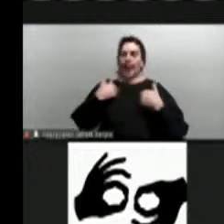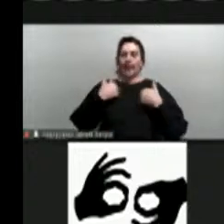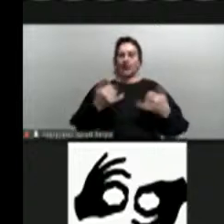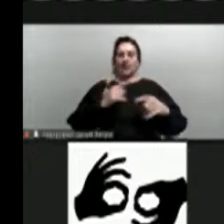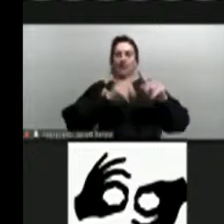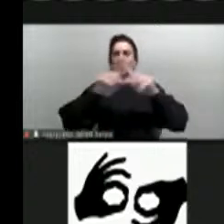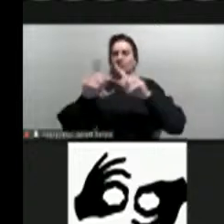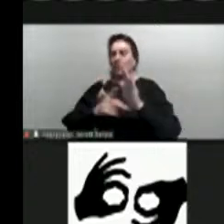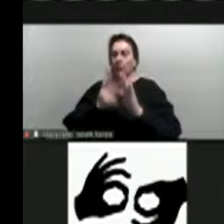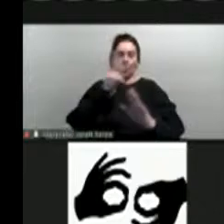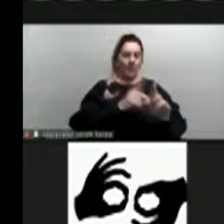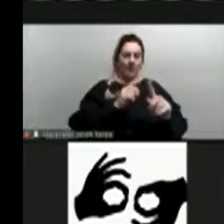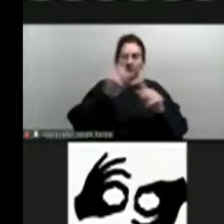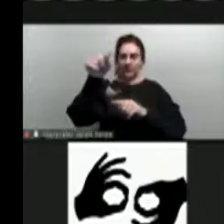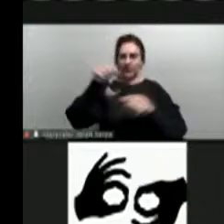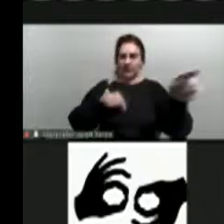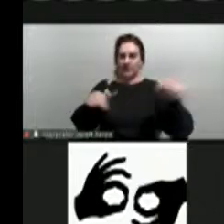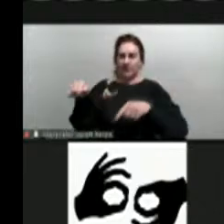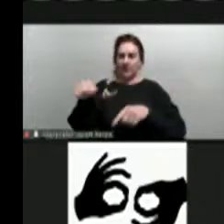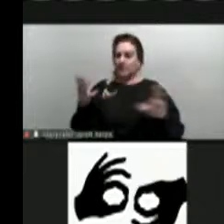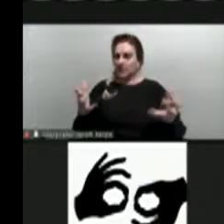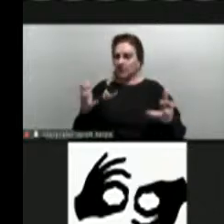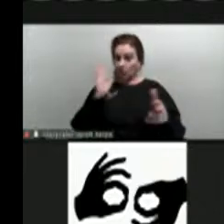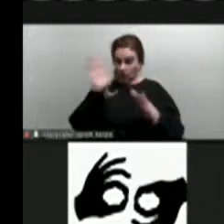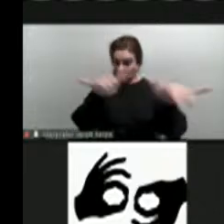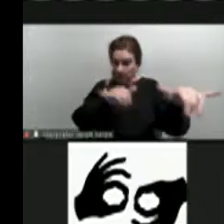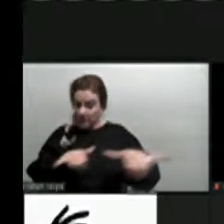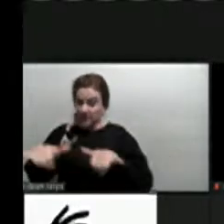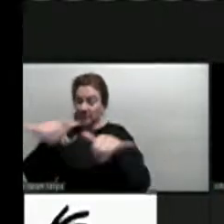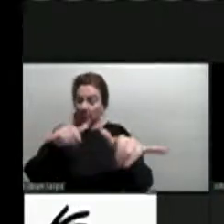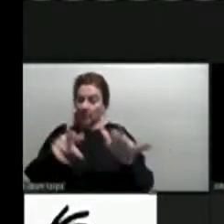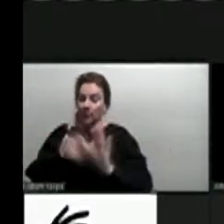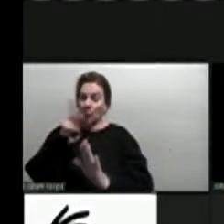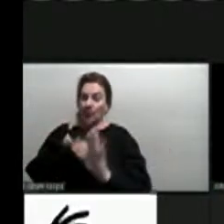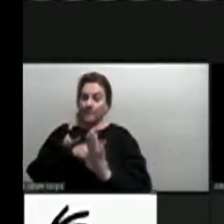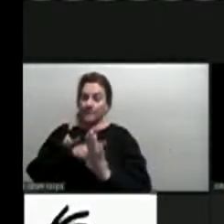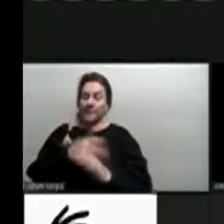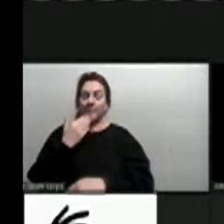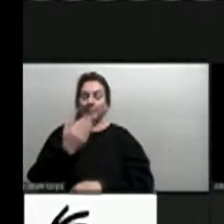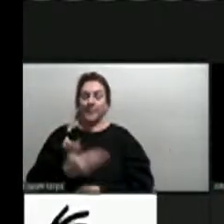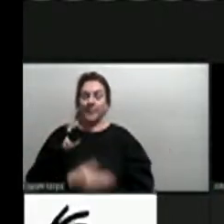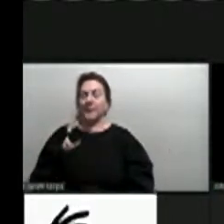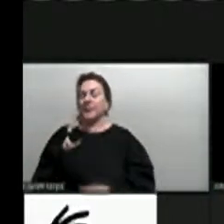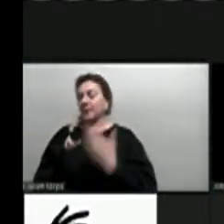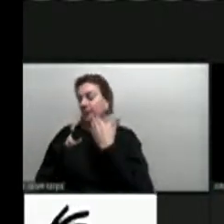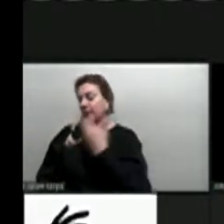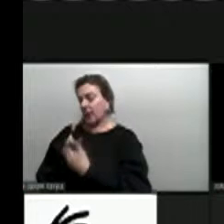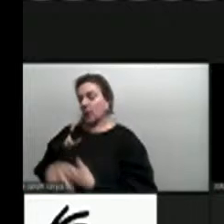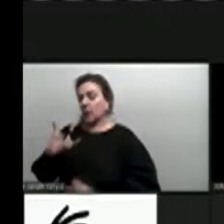different municipalities. Thank you. Thank you, Diana.